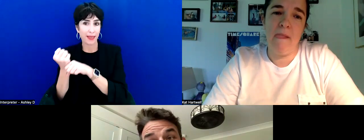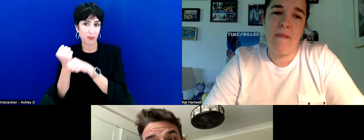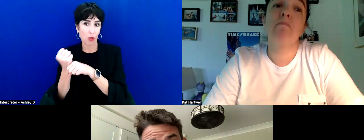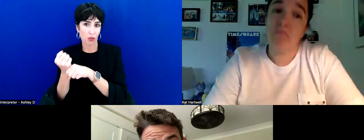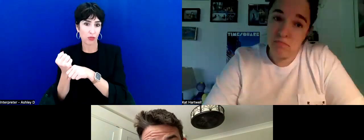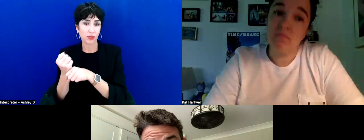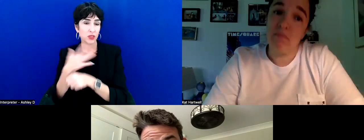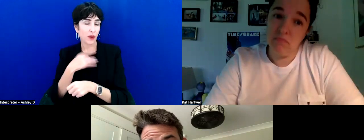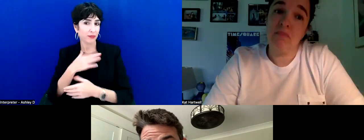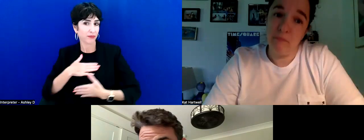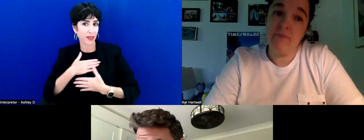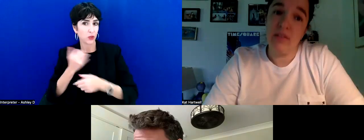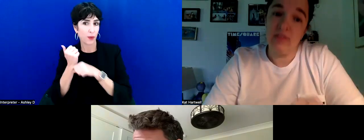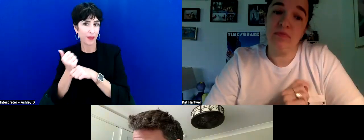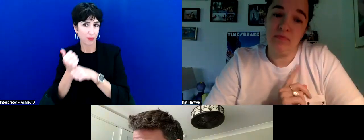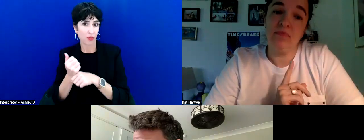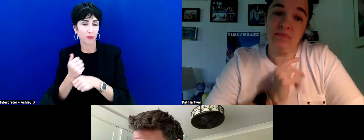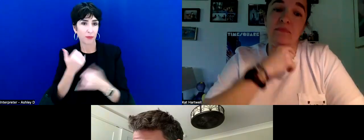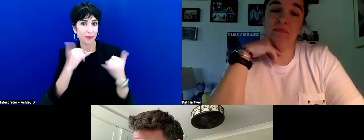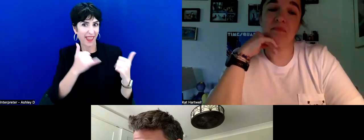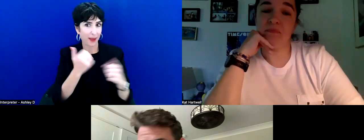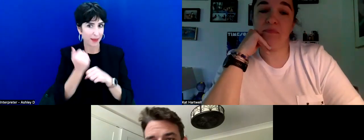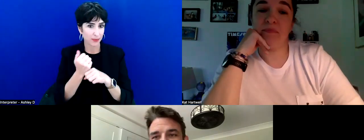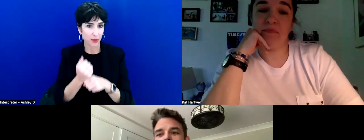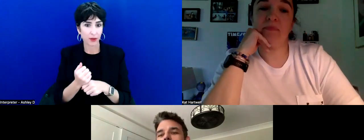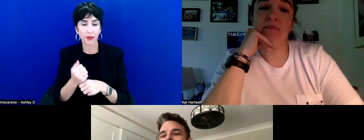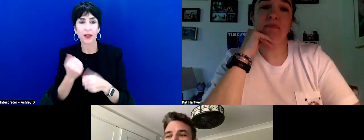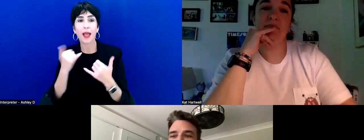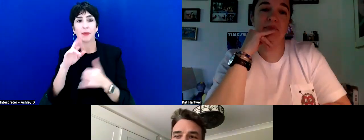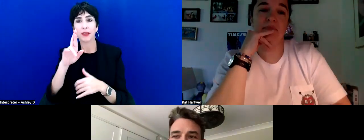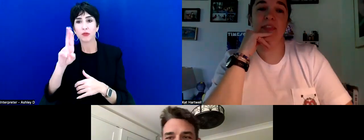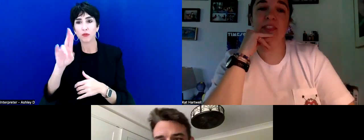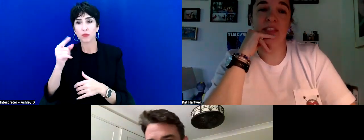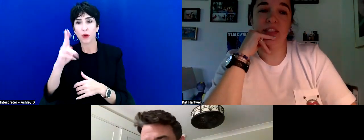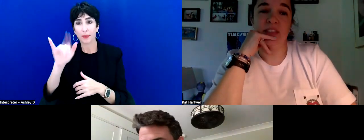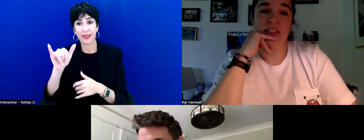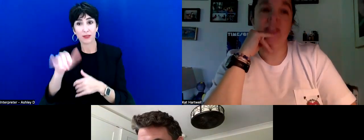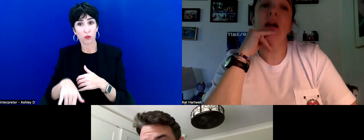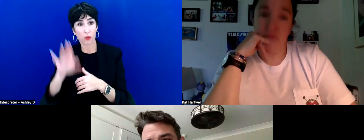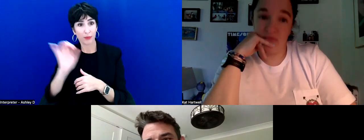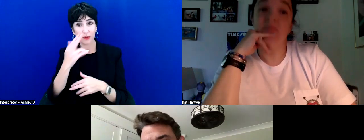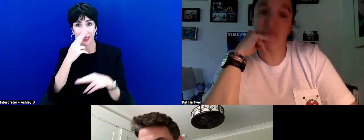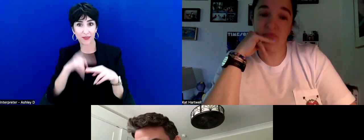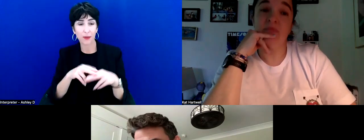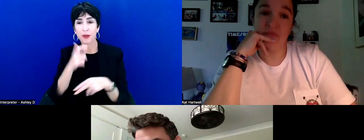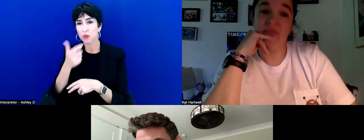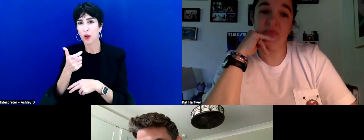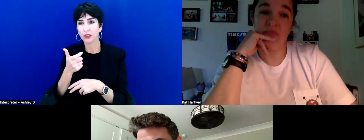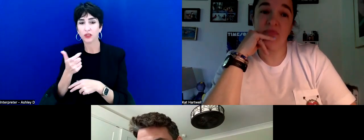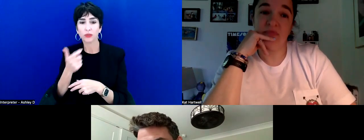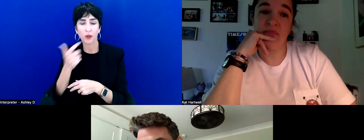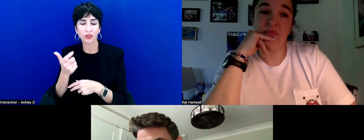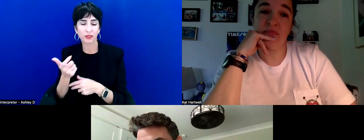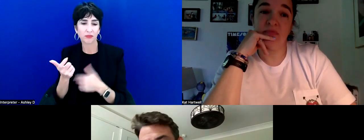so I like playing ball. I played rugby growing up, so that's fun. To watch, I actually don't mind